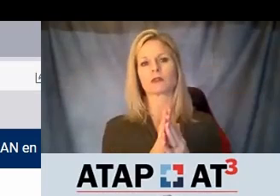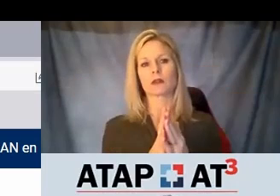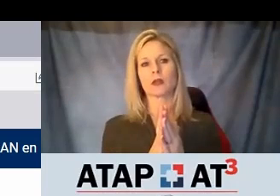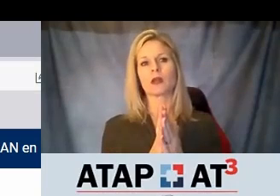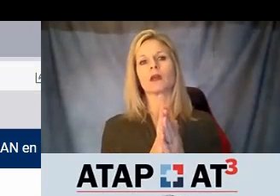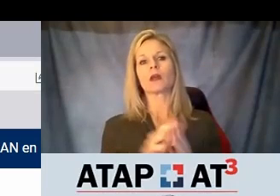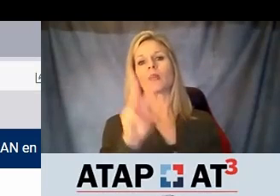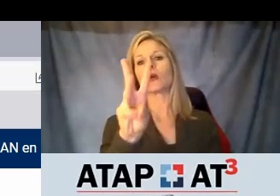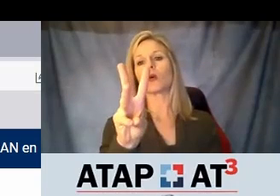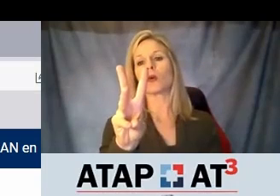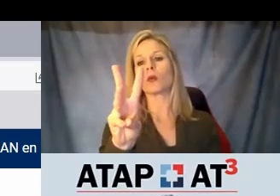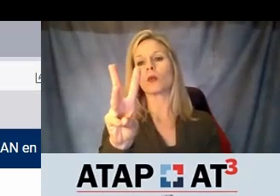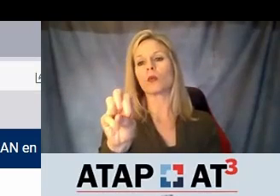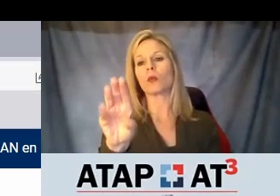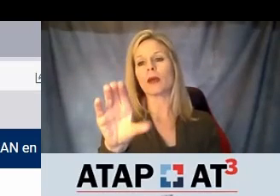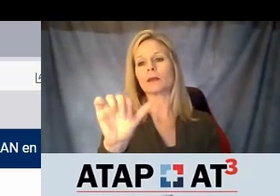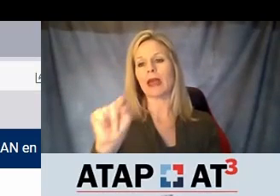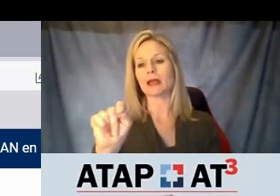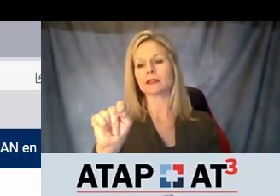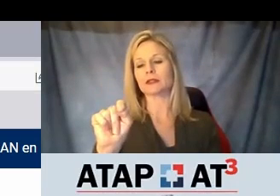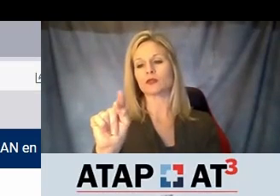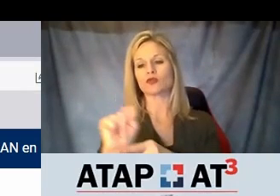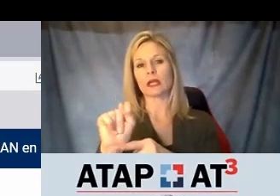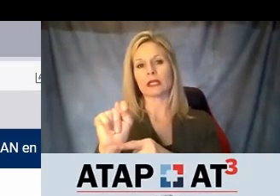Webcasts, free training events.